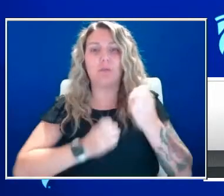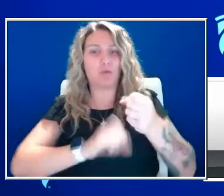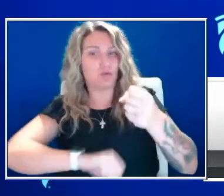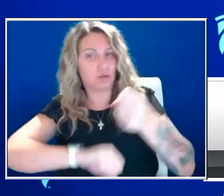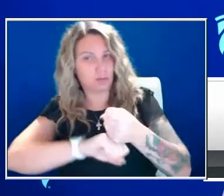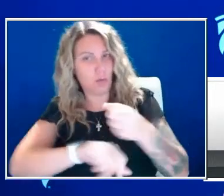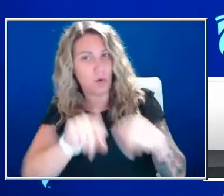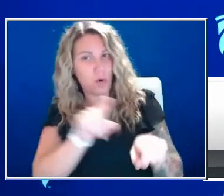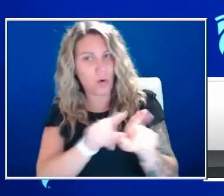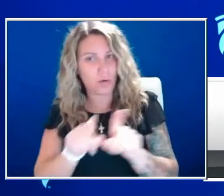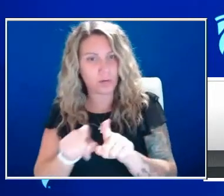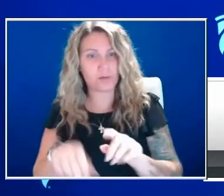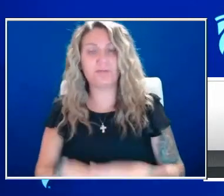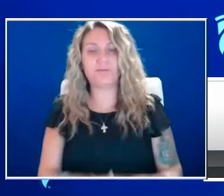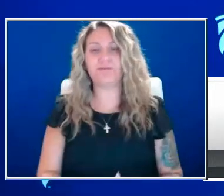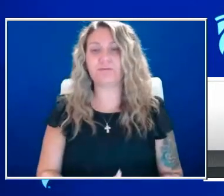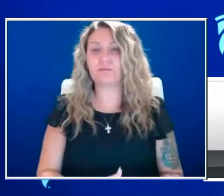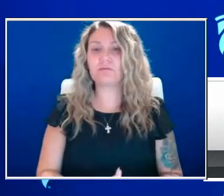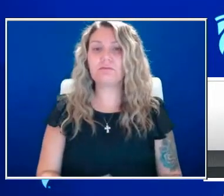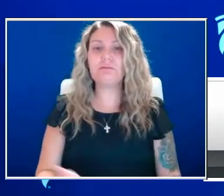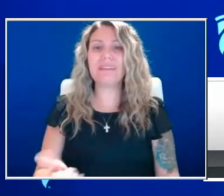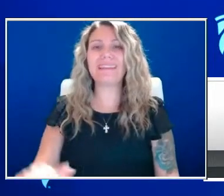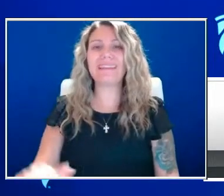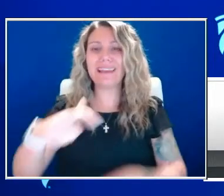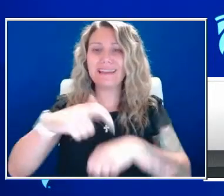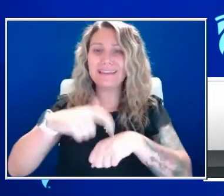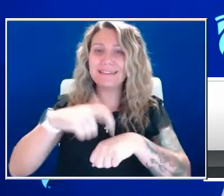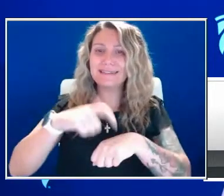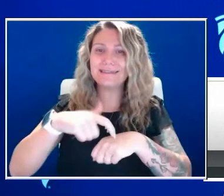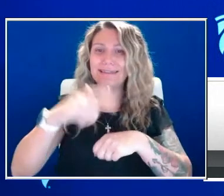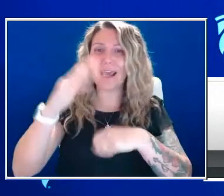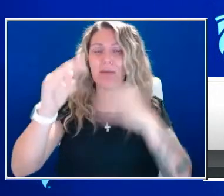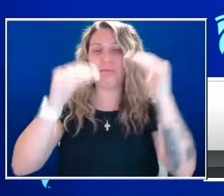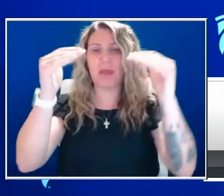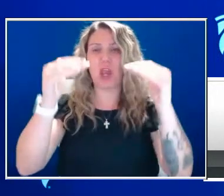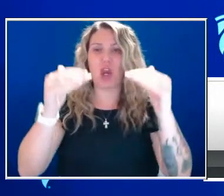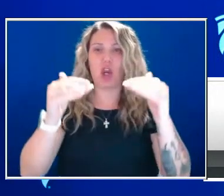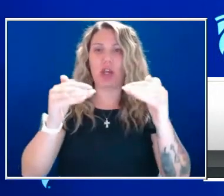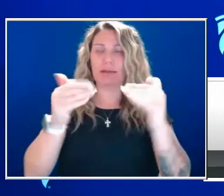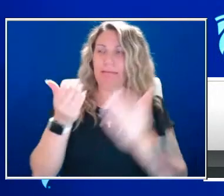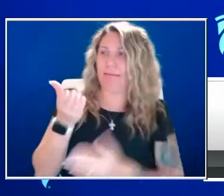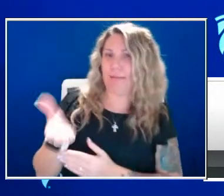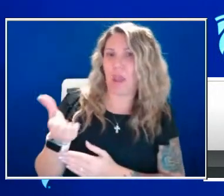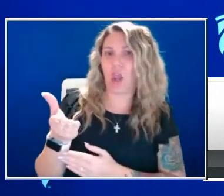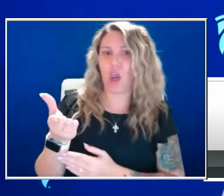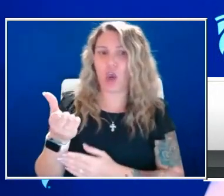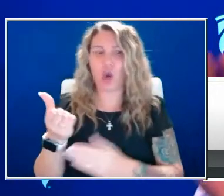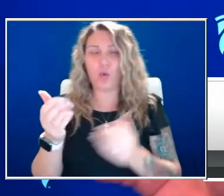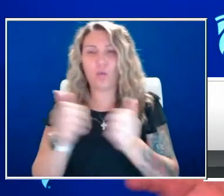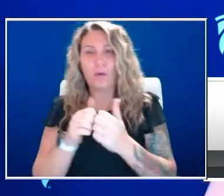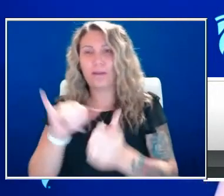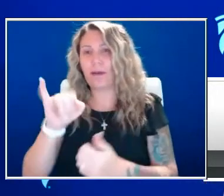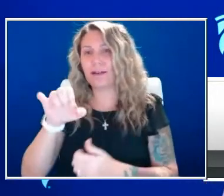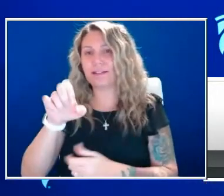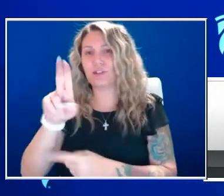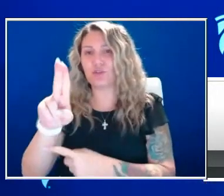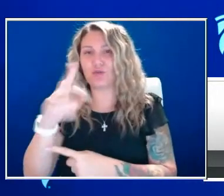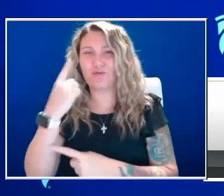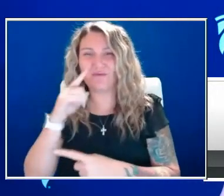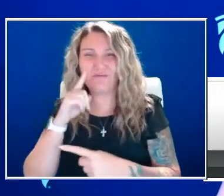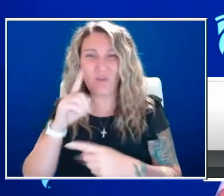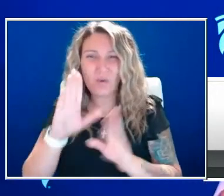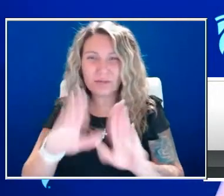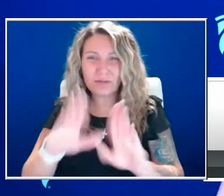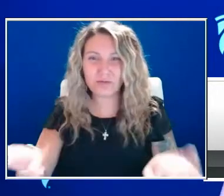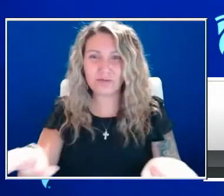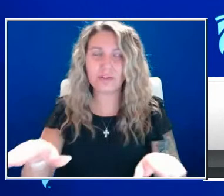a parent is in a pediatric ICU with a patient, whether it's a RSV bronchiolitis issue or a traumatic brain injury, we know